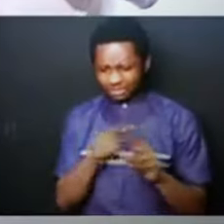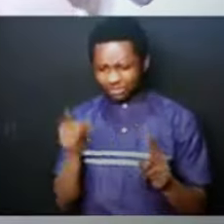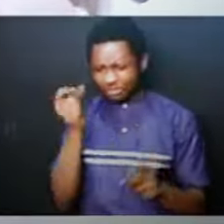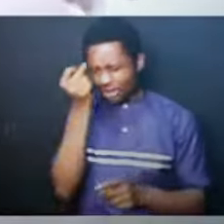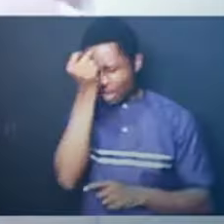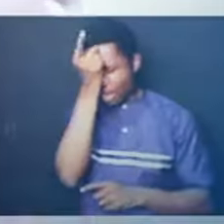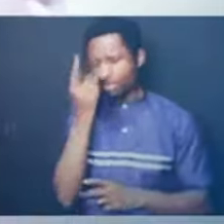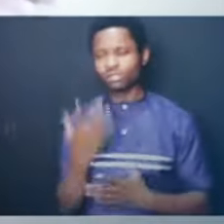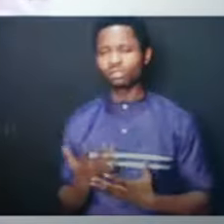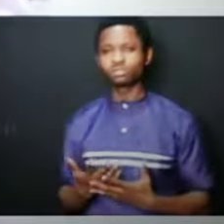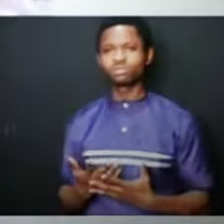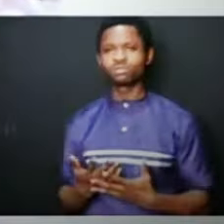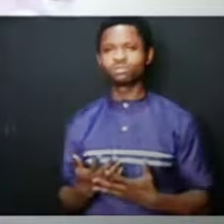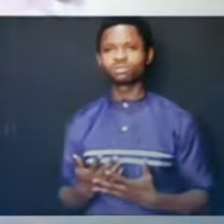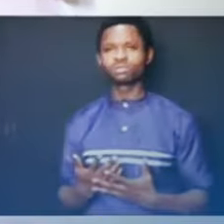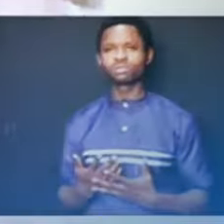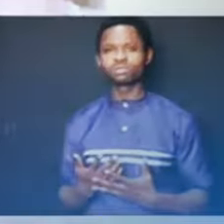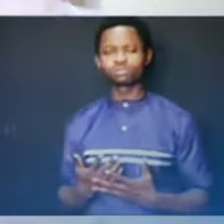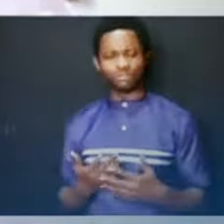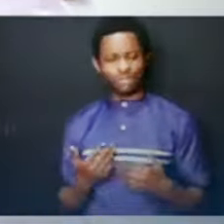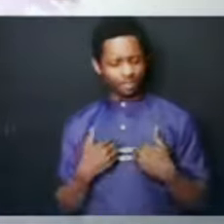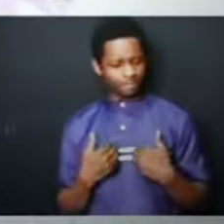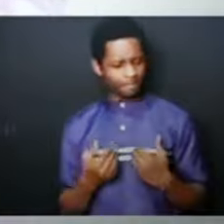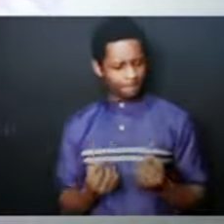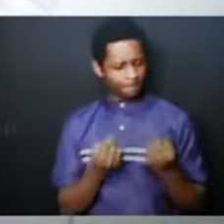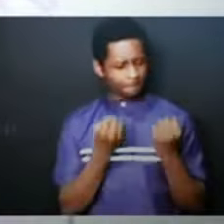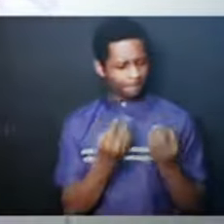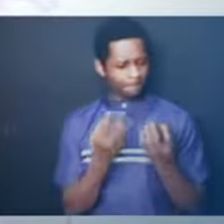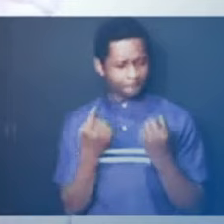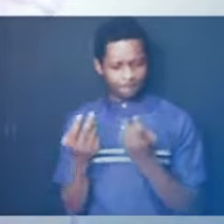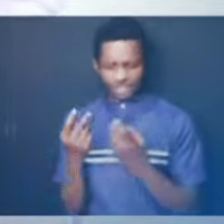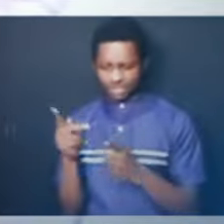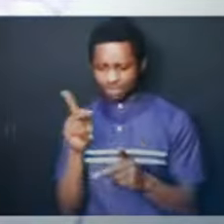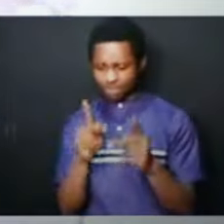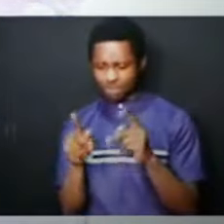See, many of us as Christians will not kill,